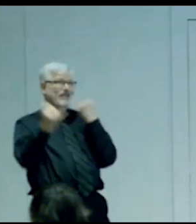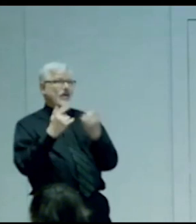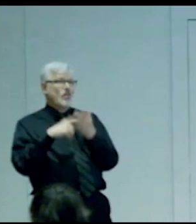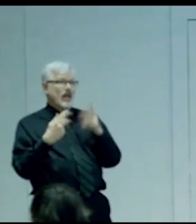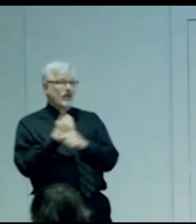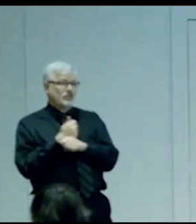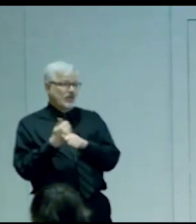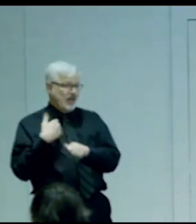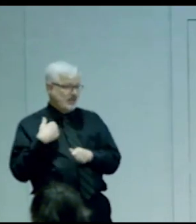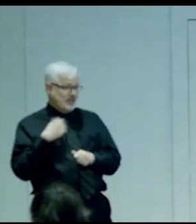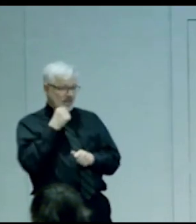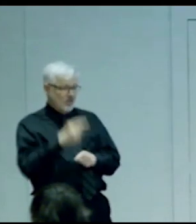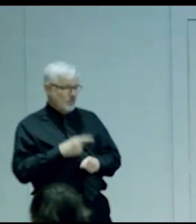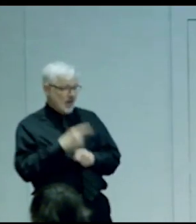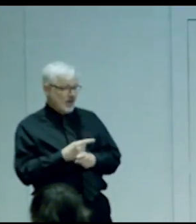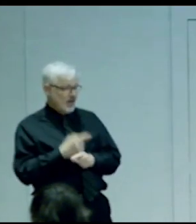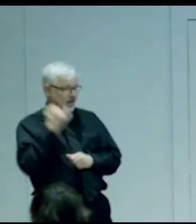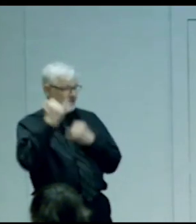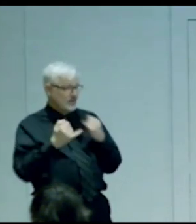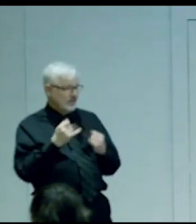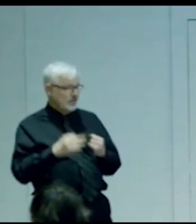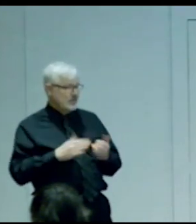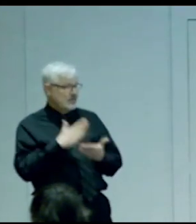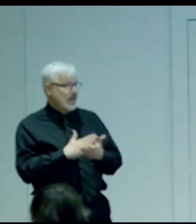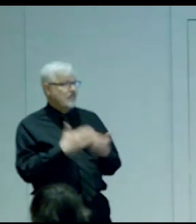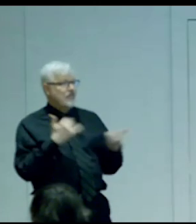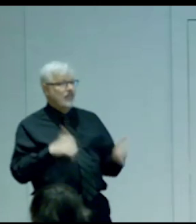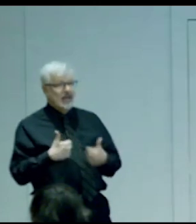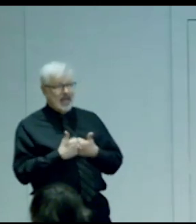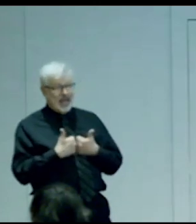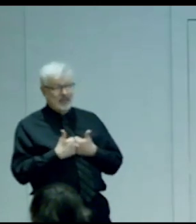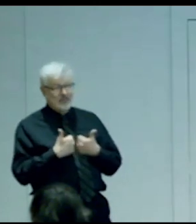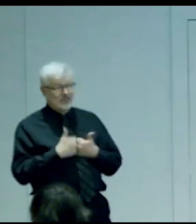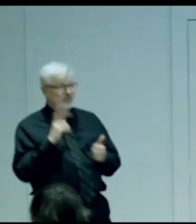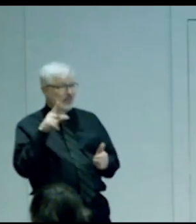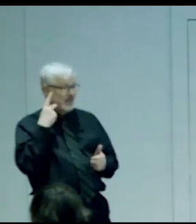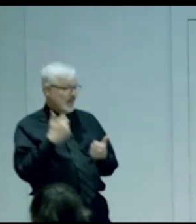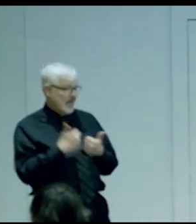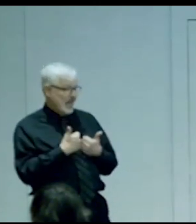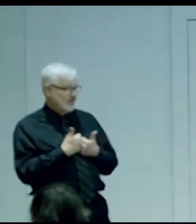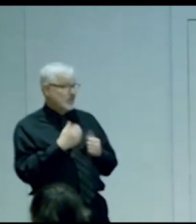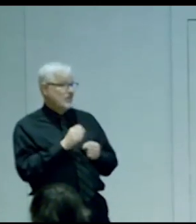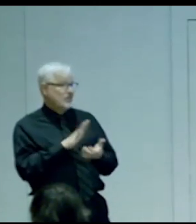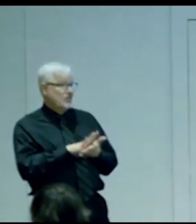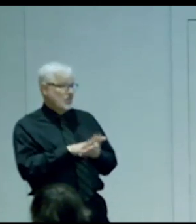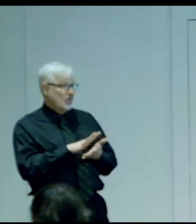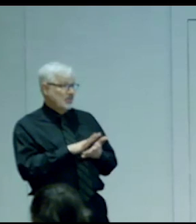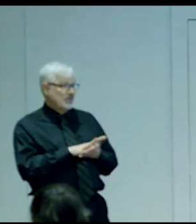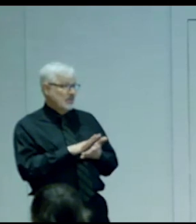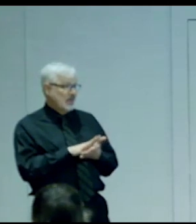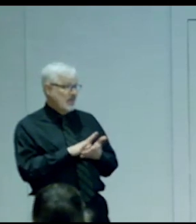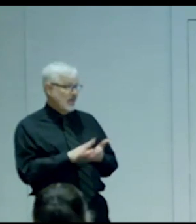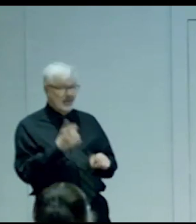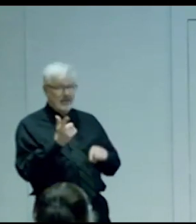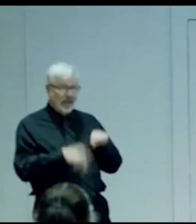image. And I think if we actually stop playing games, political games with schools and saying you